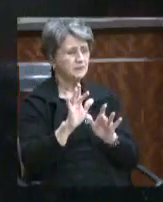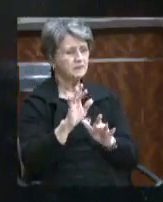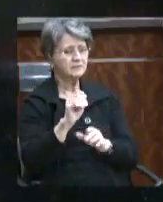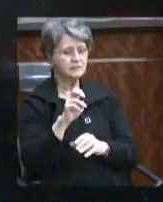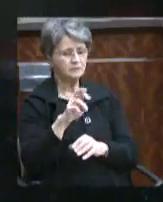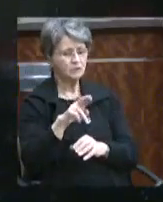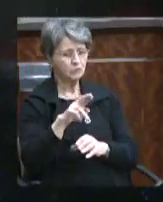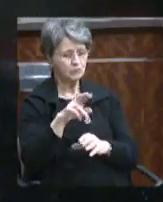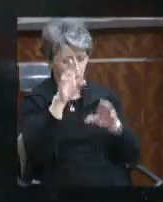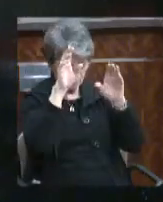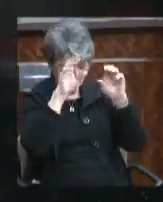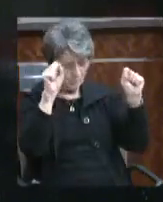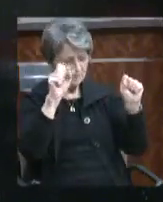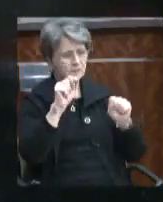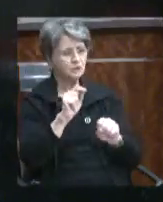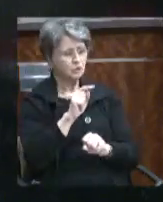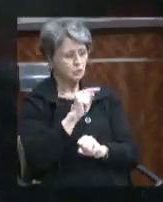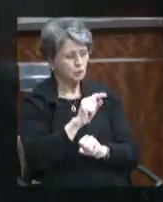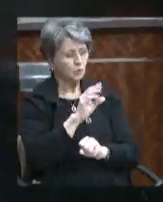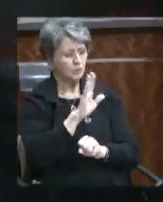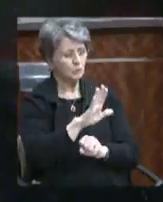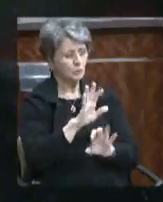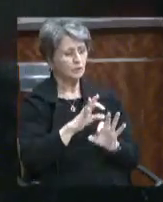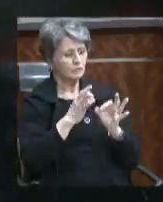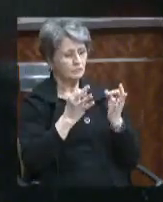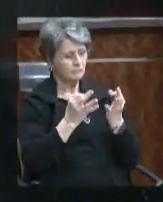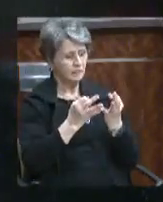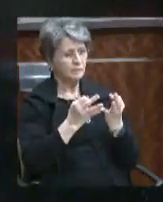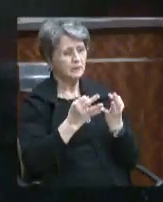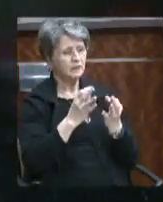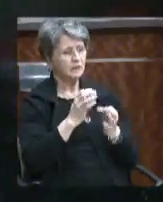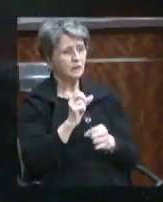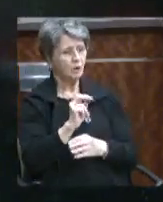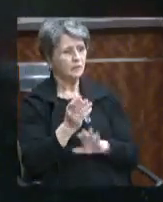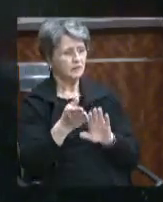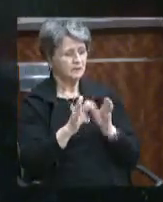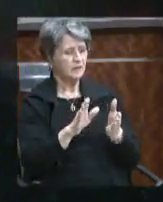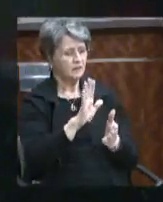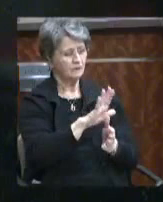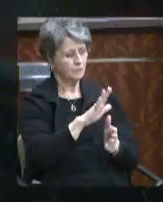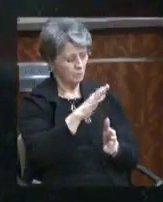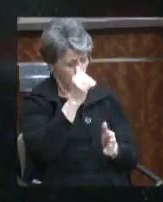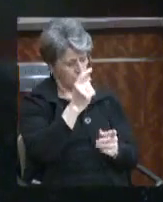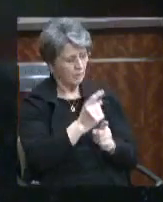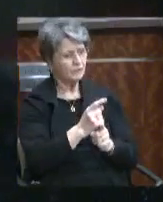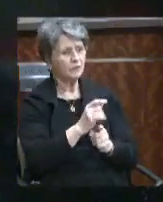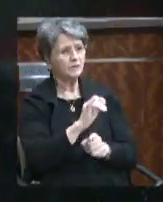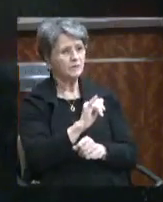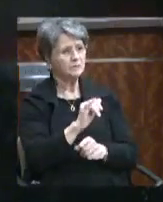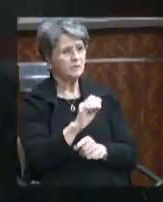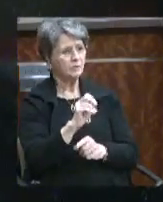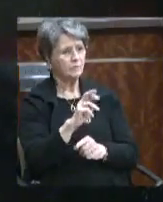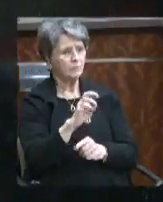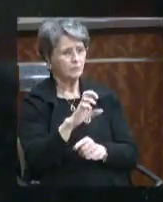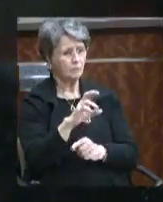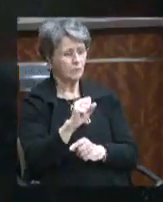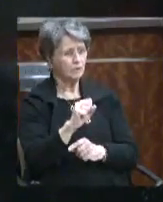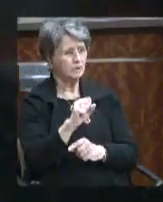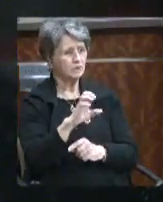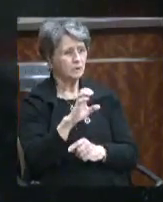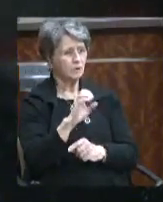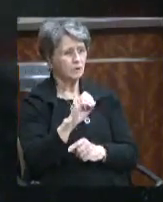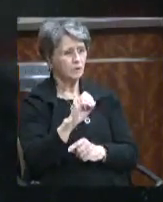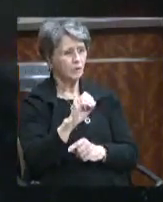and our thoughts and prayers on the passing of your brother, as well as to Marcus Colbert. As most know, we haven't